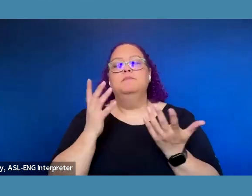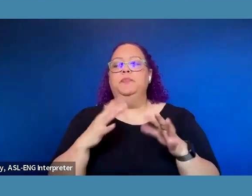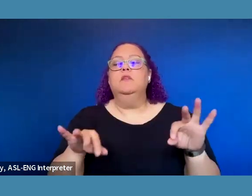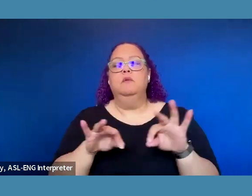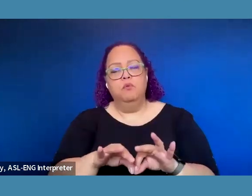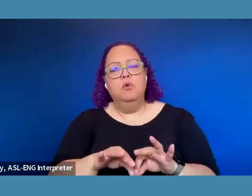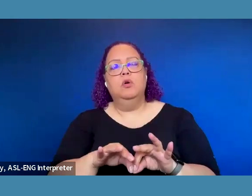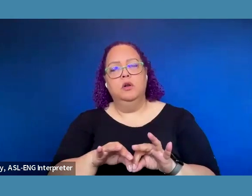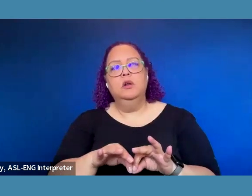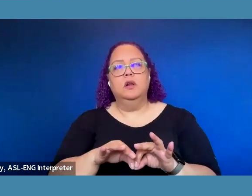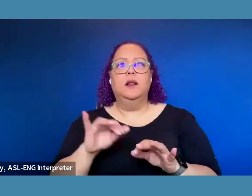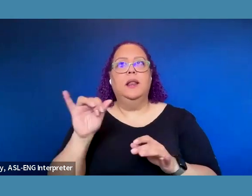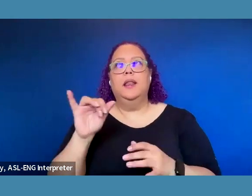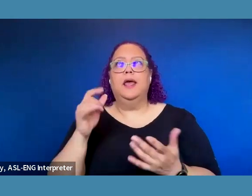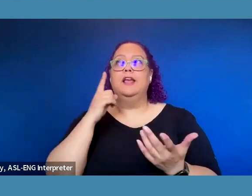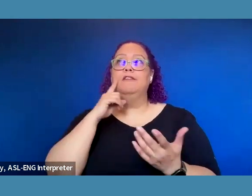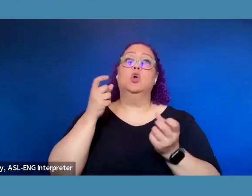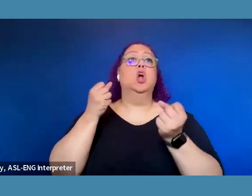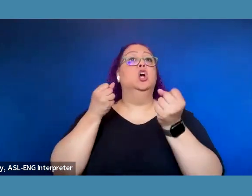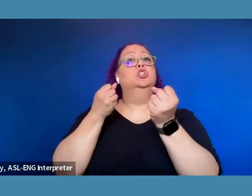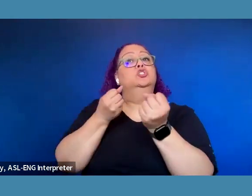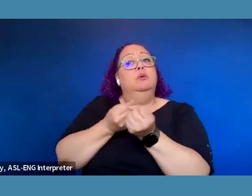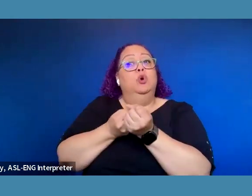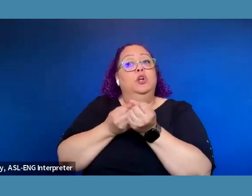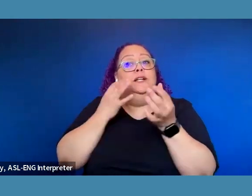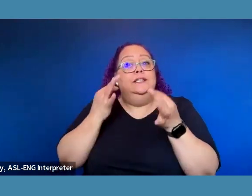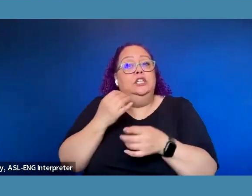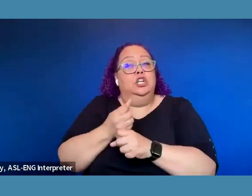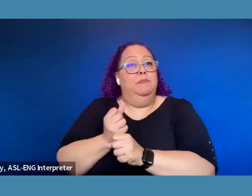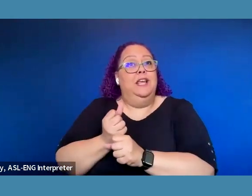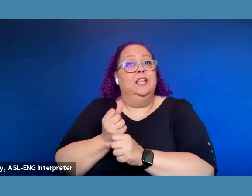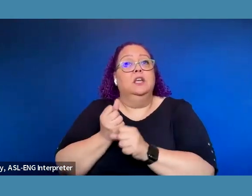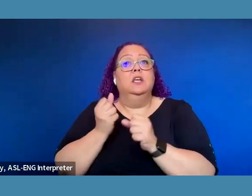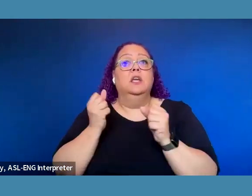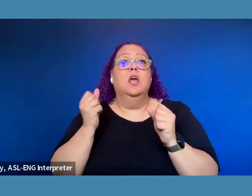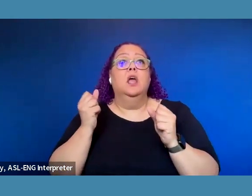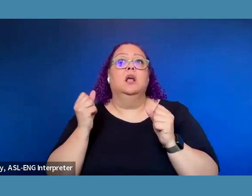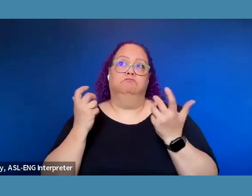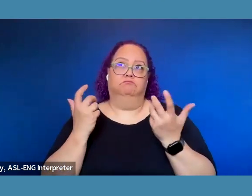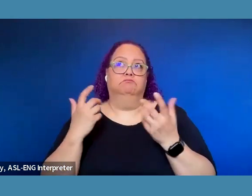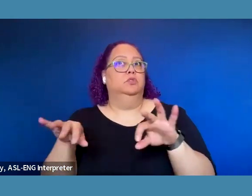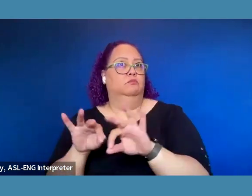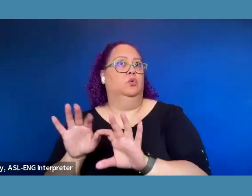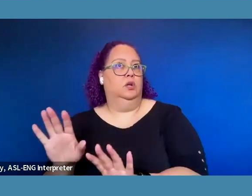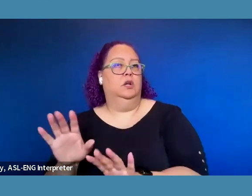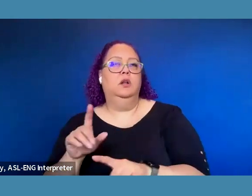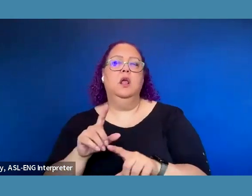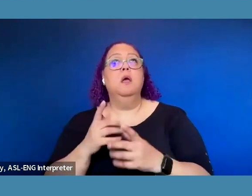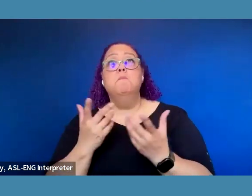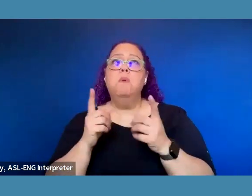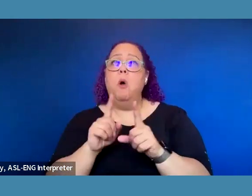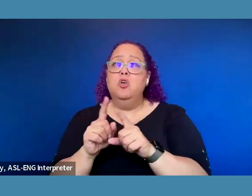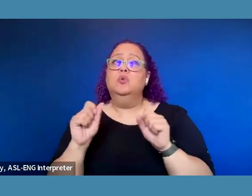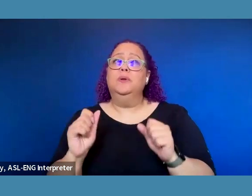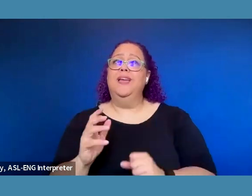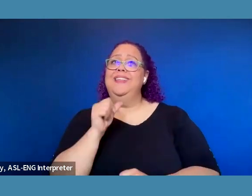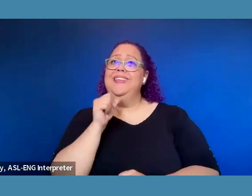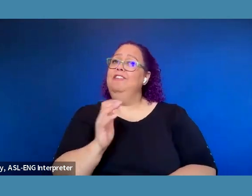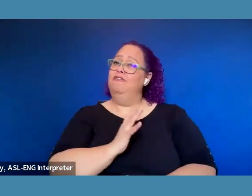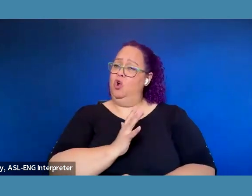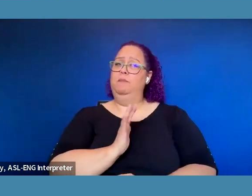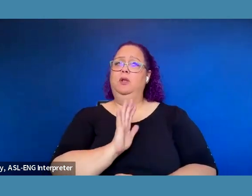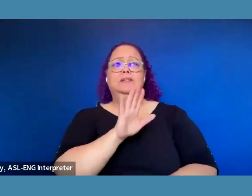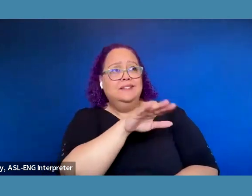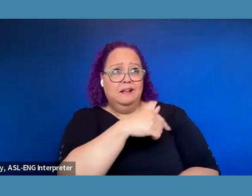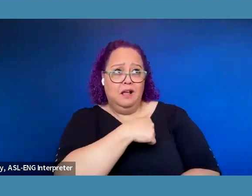agreement, but can also be used informally, right? So you can go to somebody and say, hey, I really want to vote and